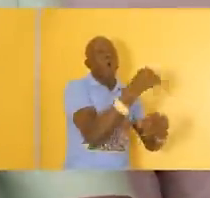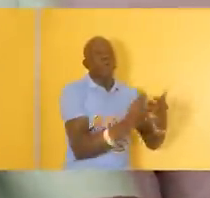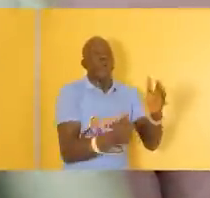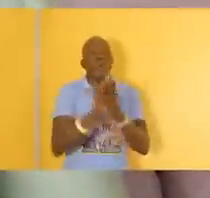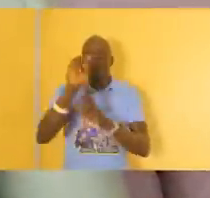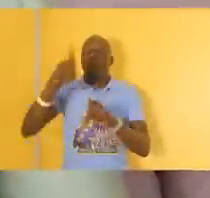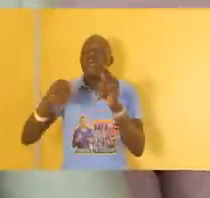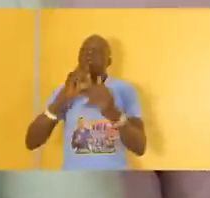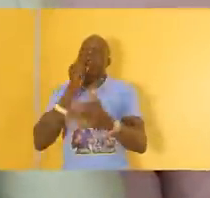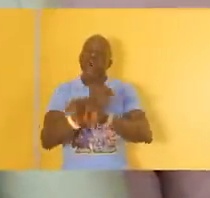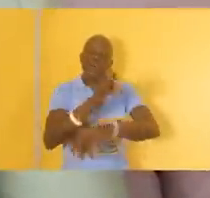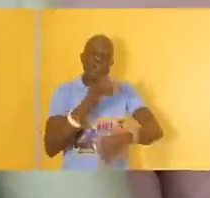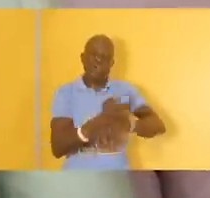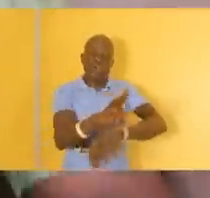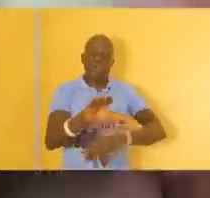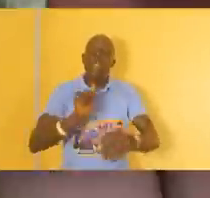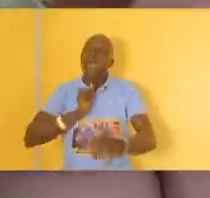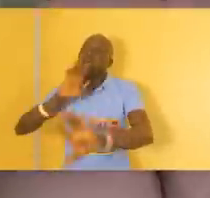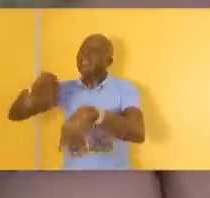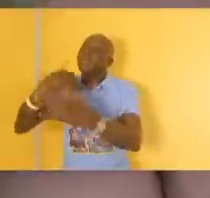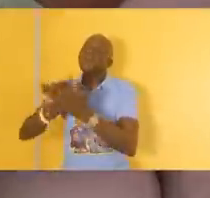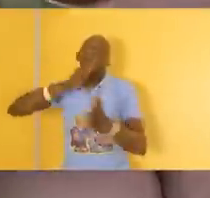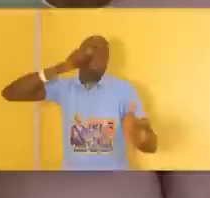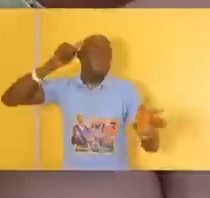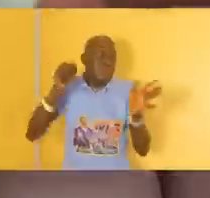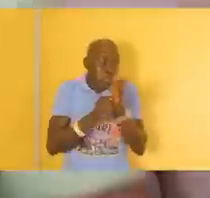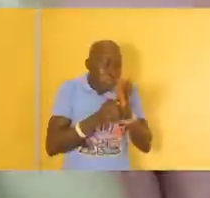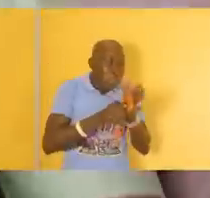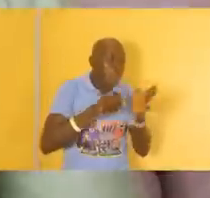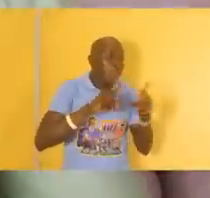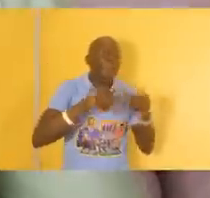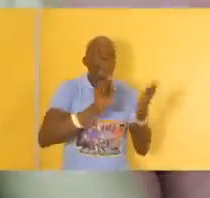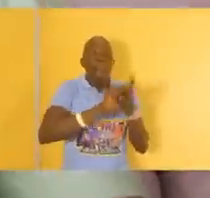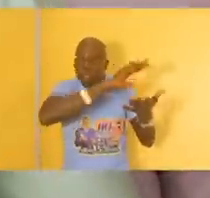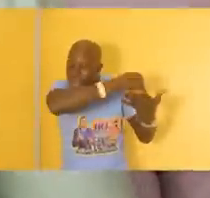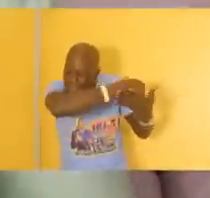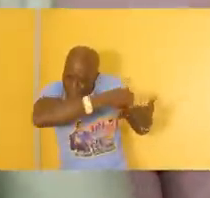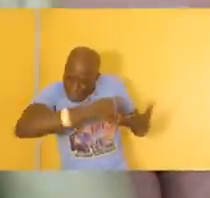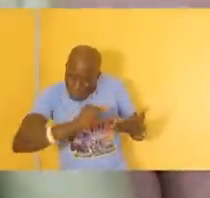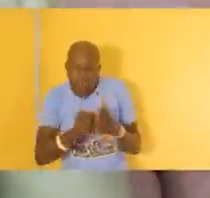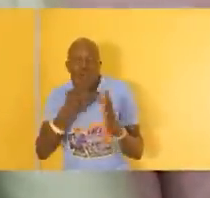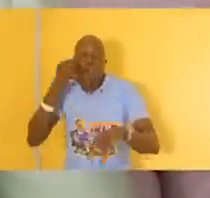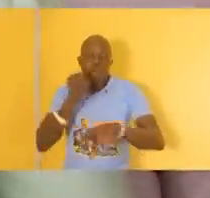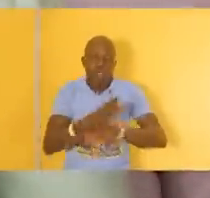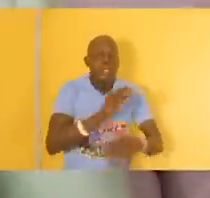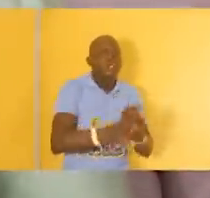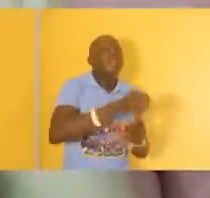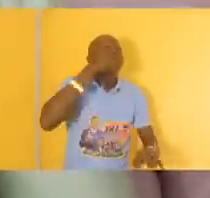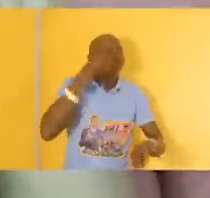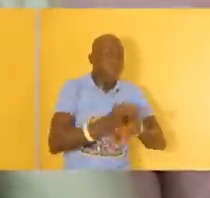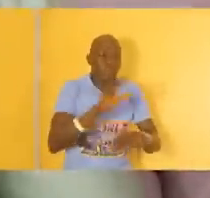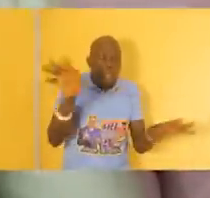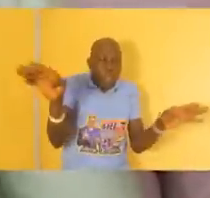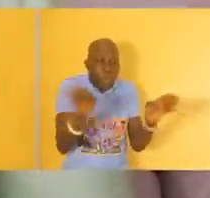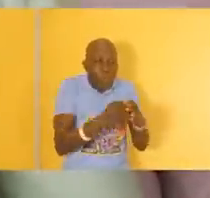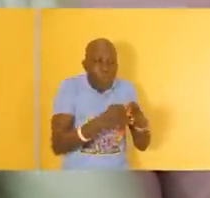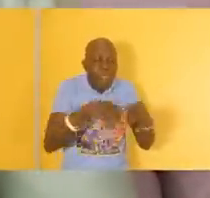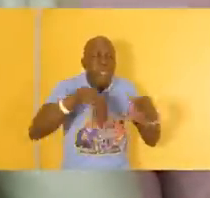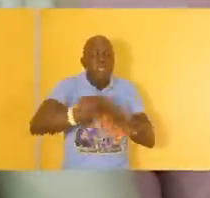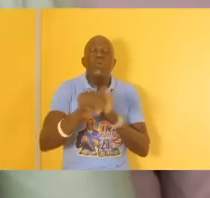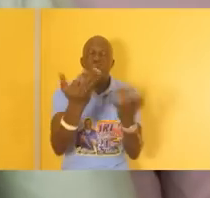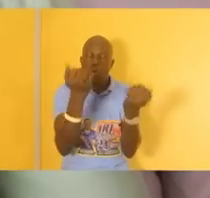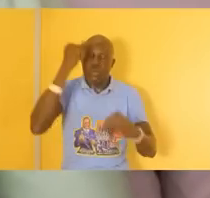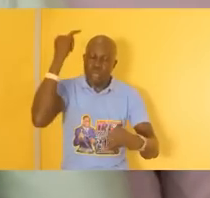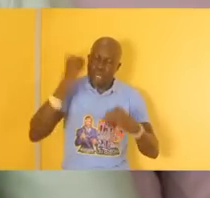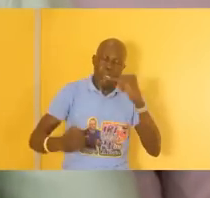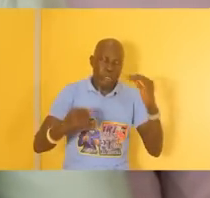Authority have abandoned. We are talking about caste. It's not that making it to come to the prophet. Listen to me, sir.